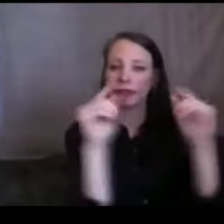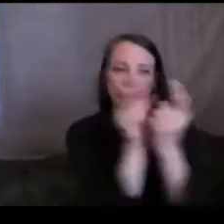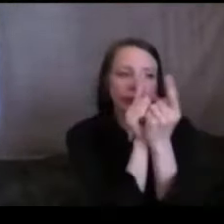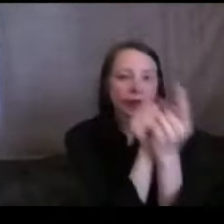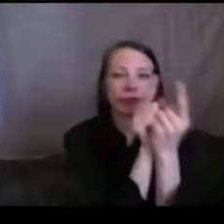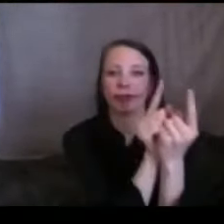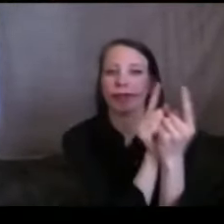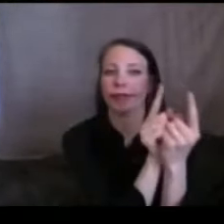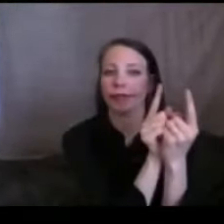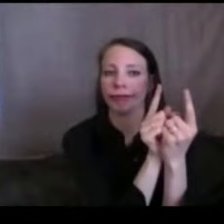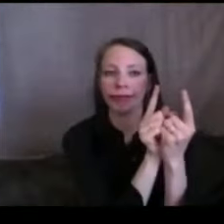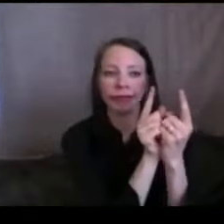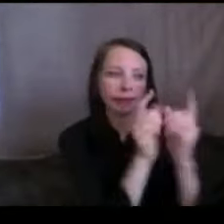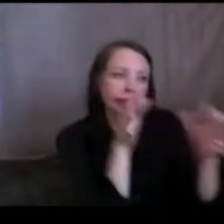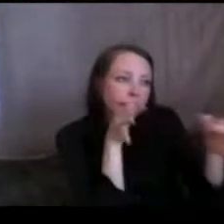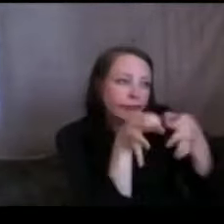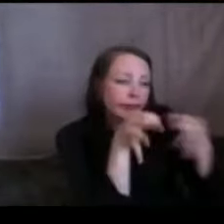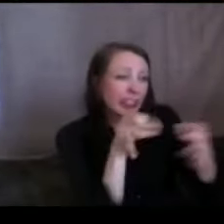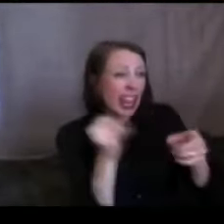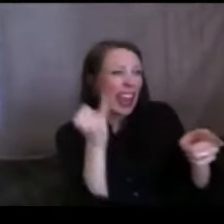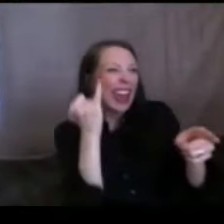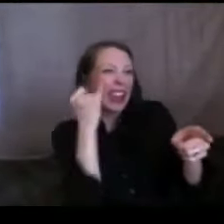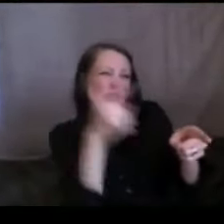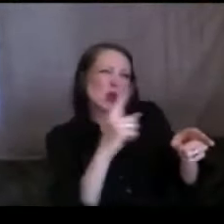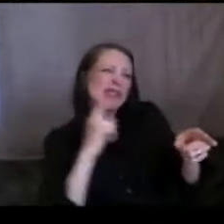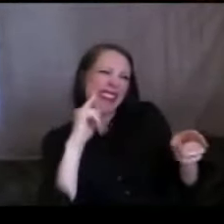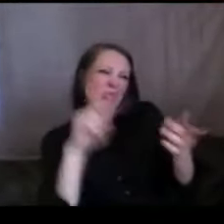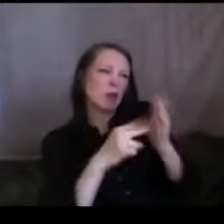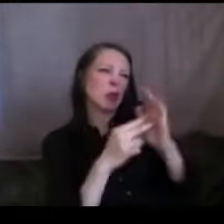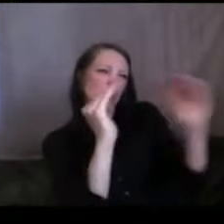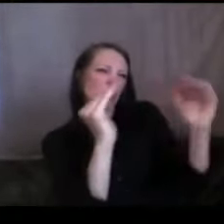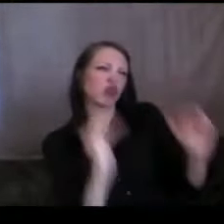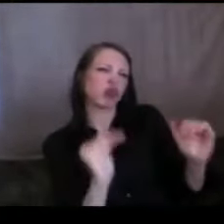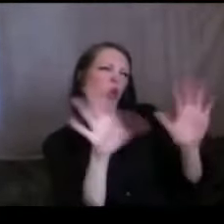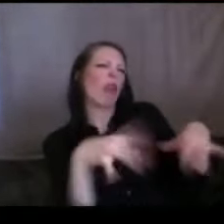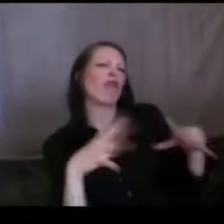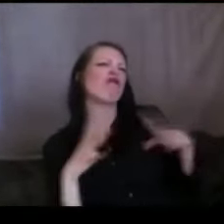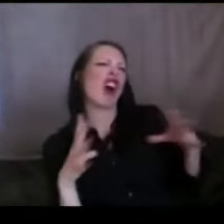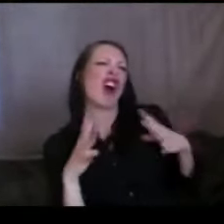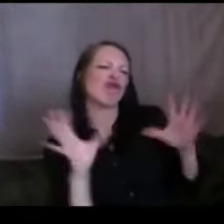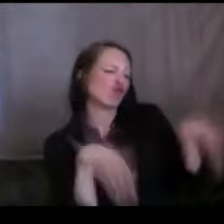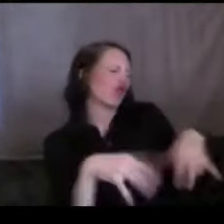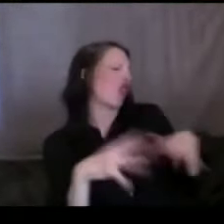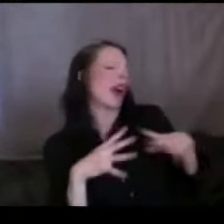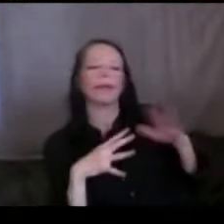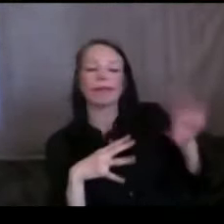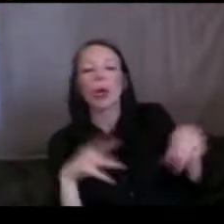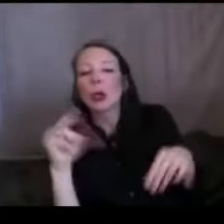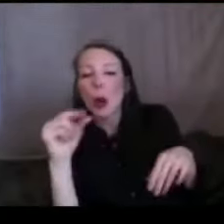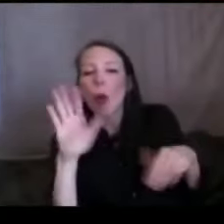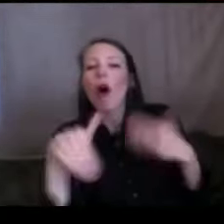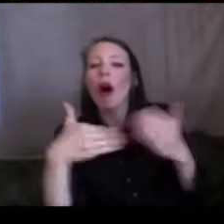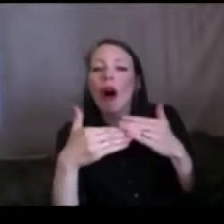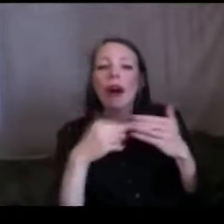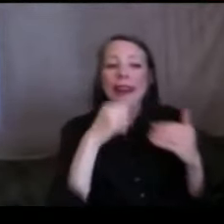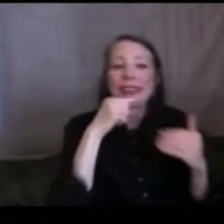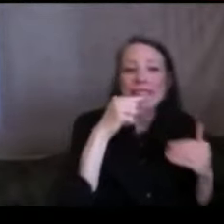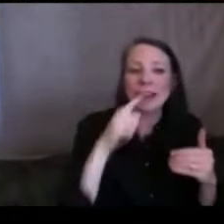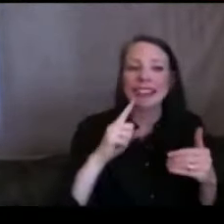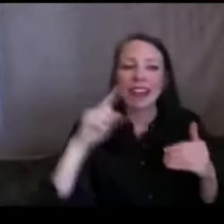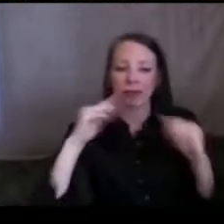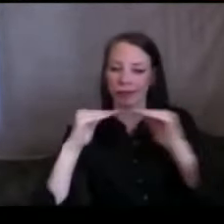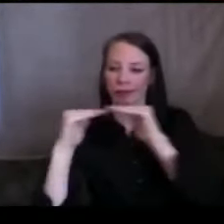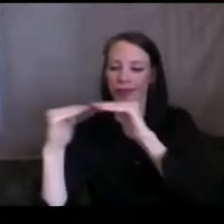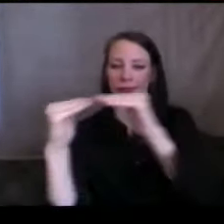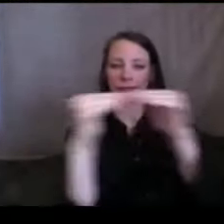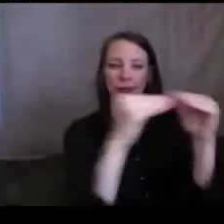we don't say, okay, because they're deaf, we're going to lower our standard. Our standards are up here and they're going to stay up there, and everyone has to meet them. And I would tell you, these two